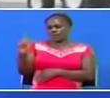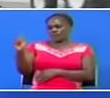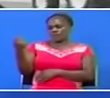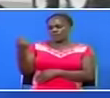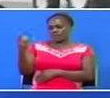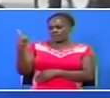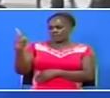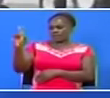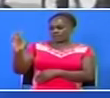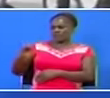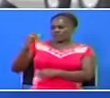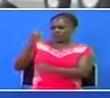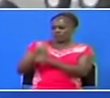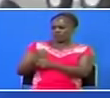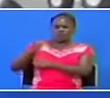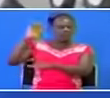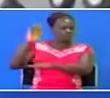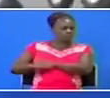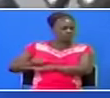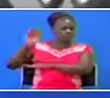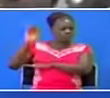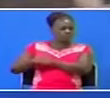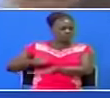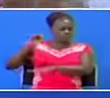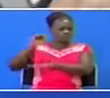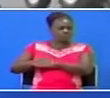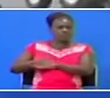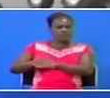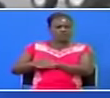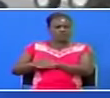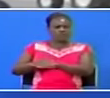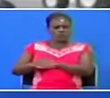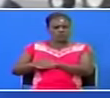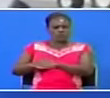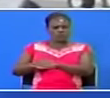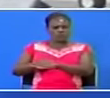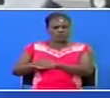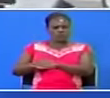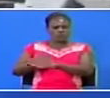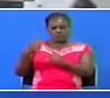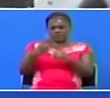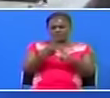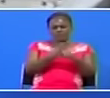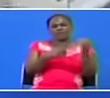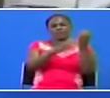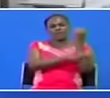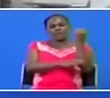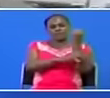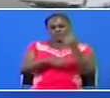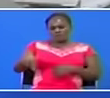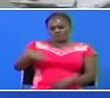Defense Forces have performed very well. They have performed with valor, gallantry, and we